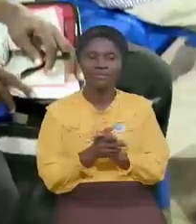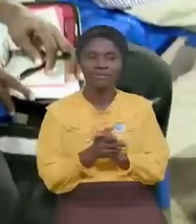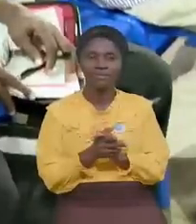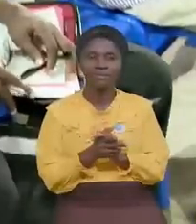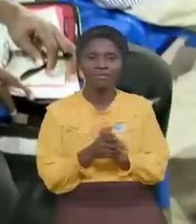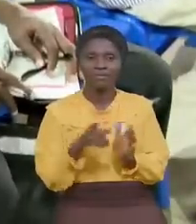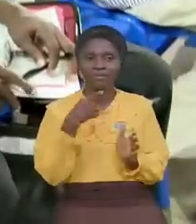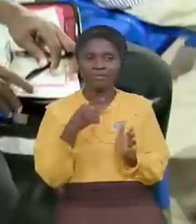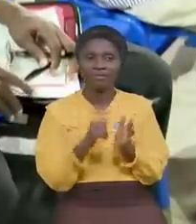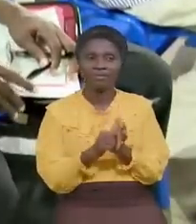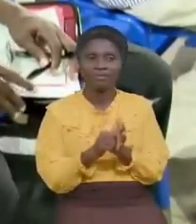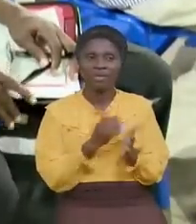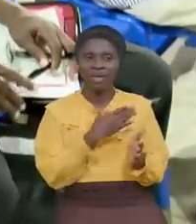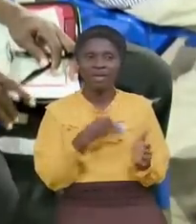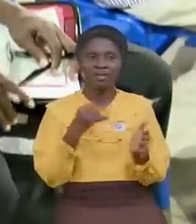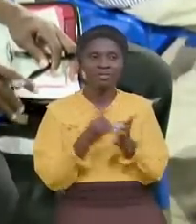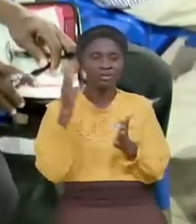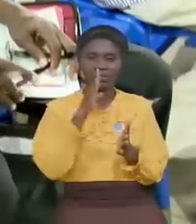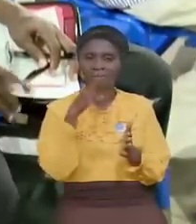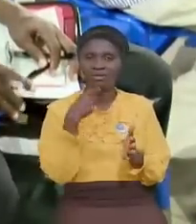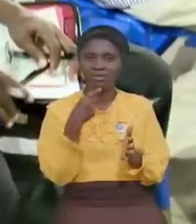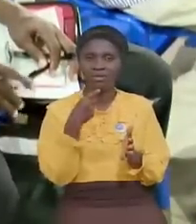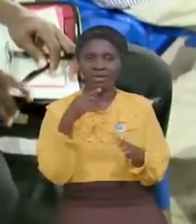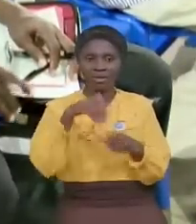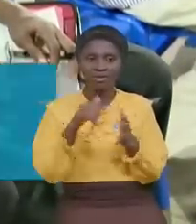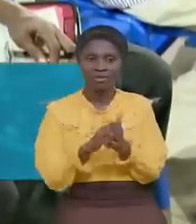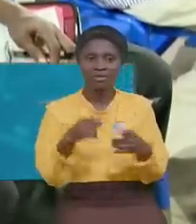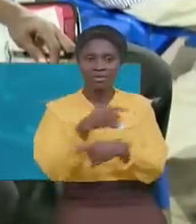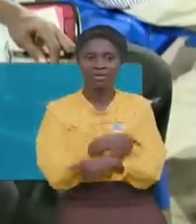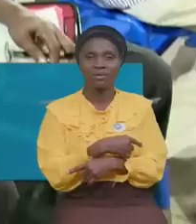says, and it shall be said in that day,